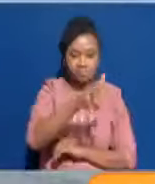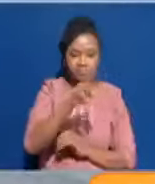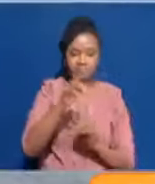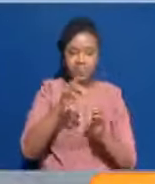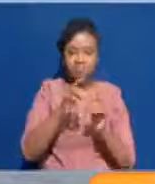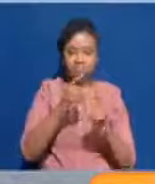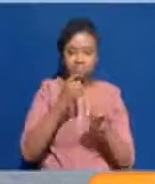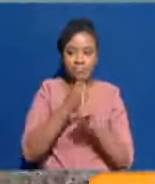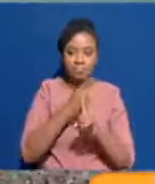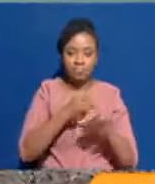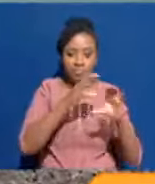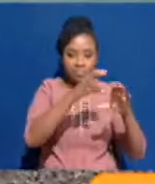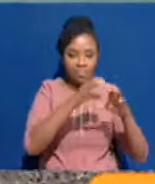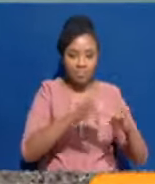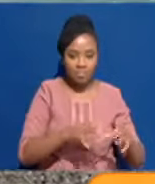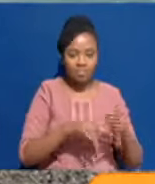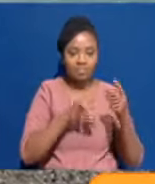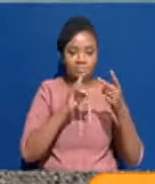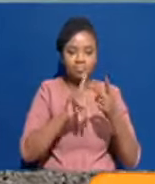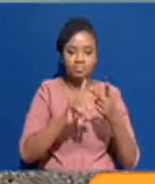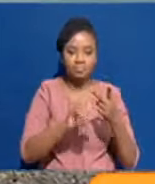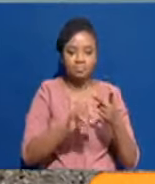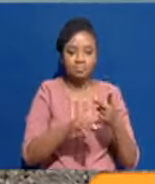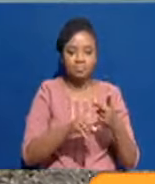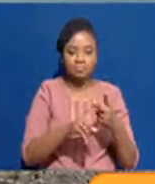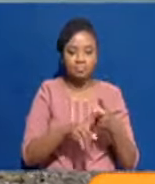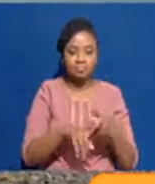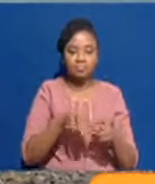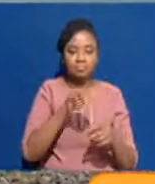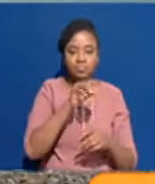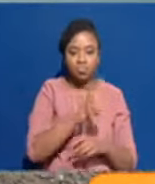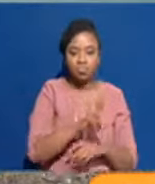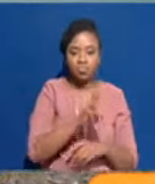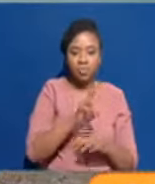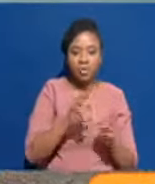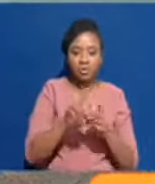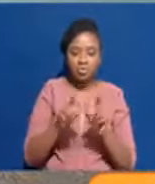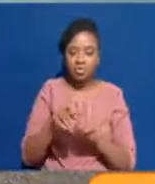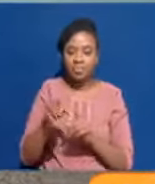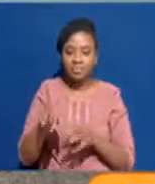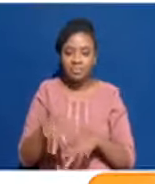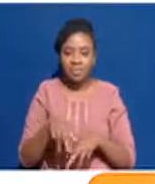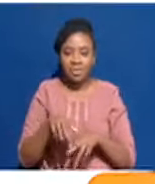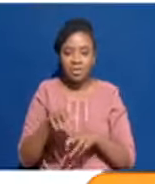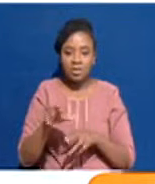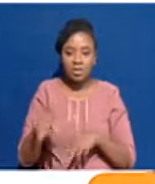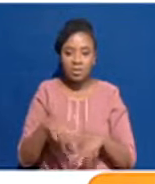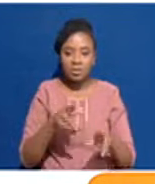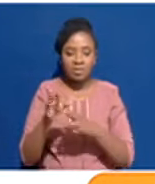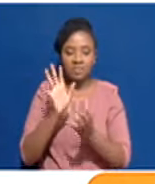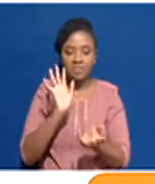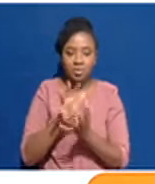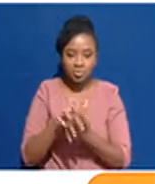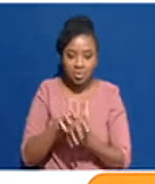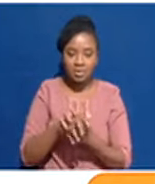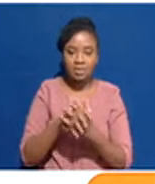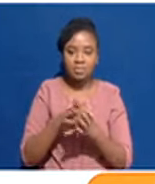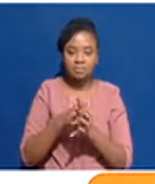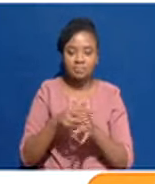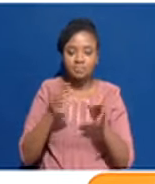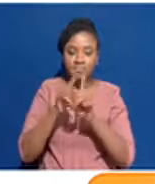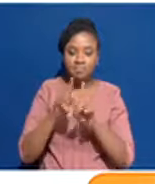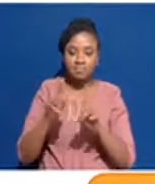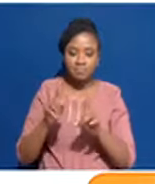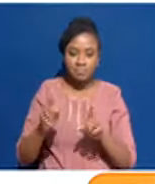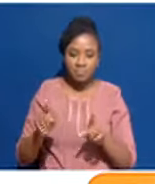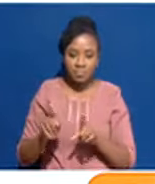Lake Victoria, 2 BMUs in Lake Turkana. For the fish farms, we have a